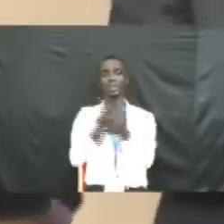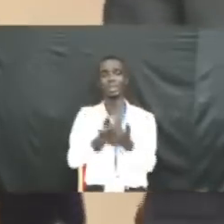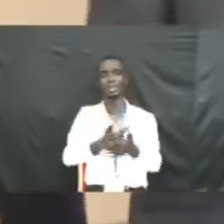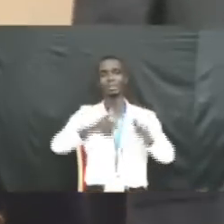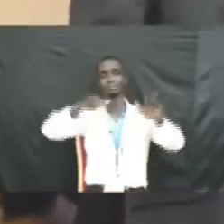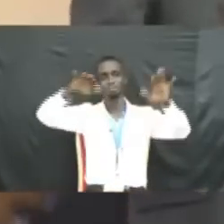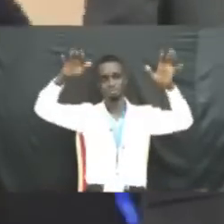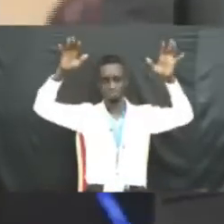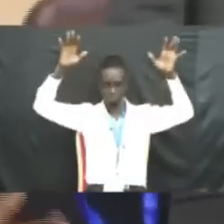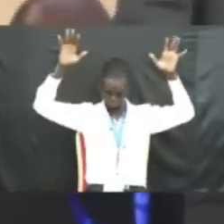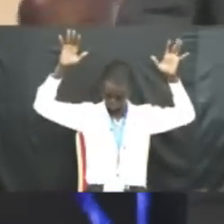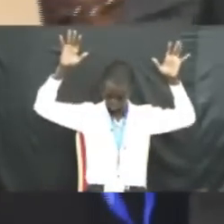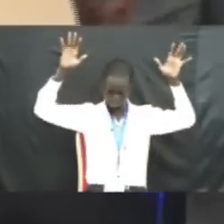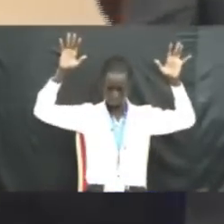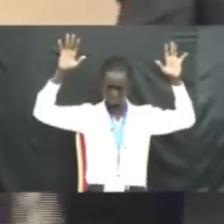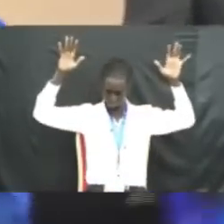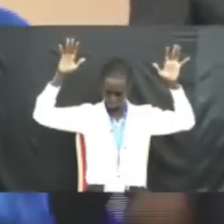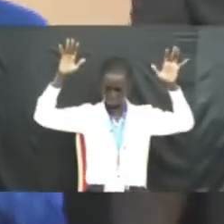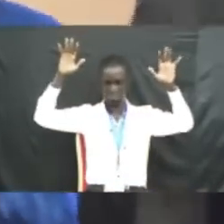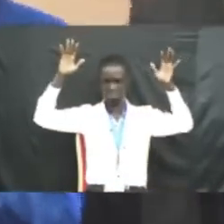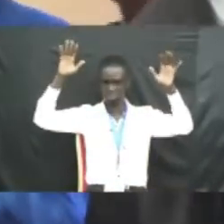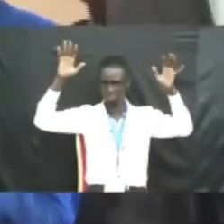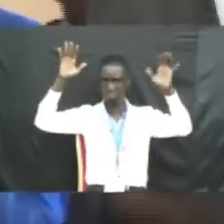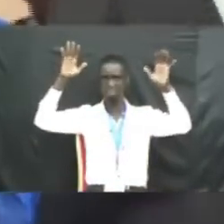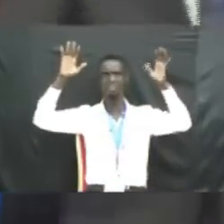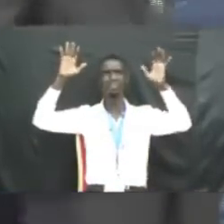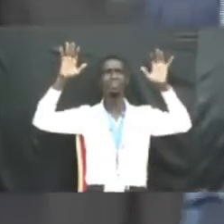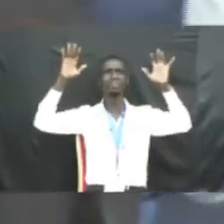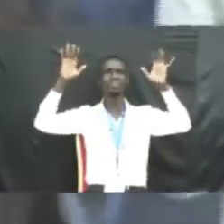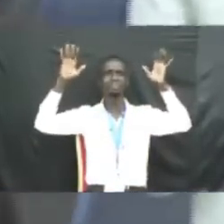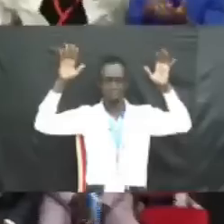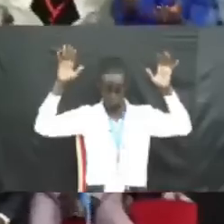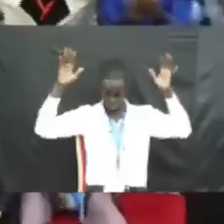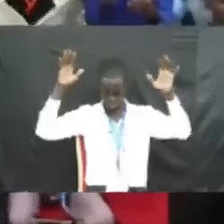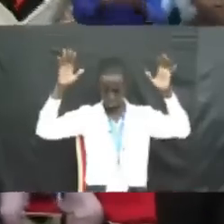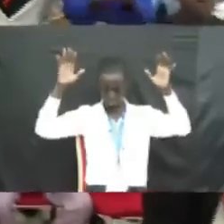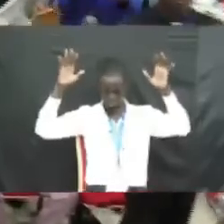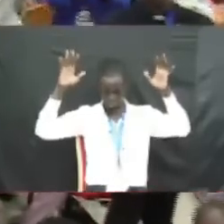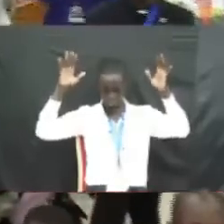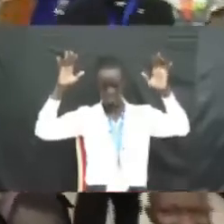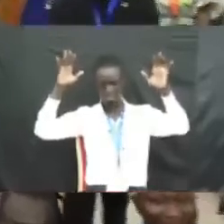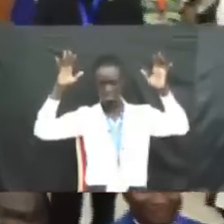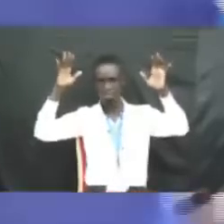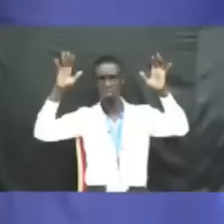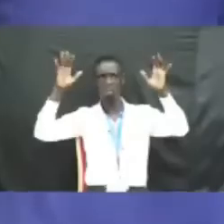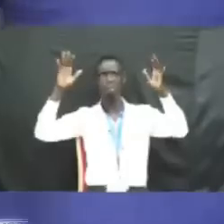Praise God. Praise God. Let's put our hands together.